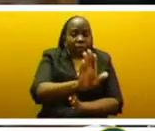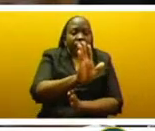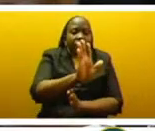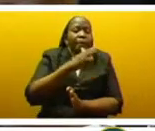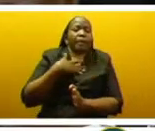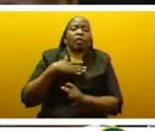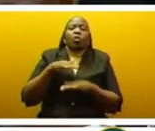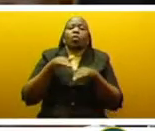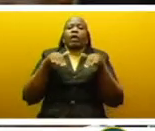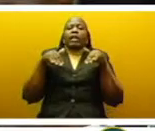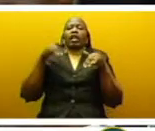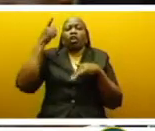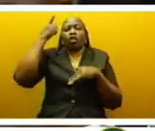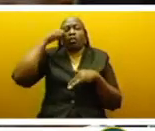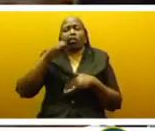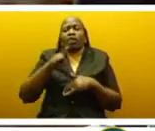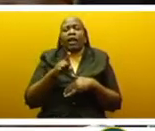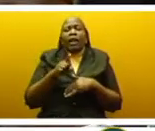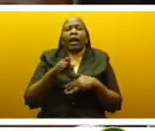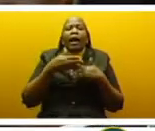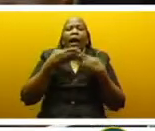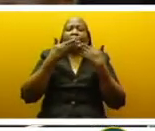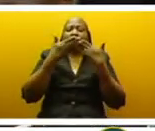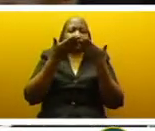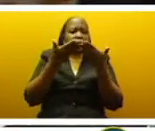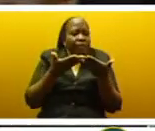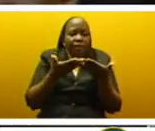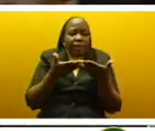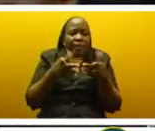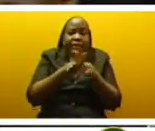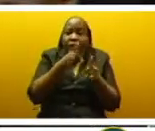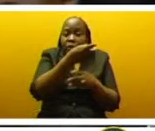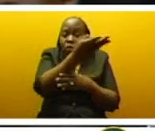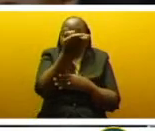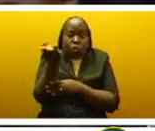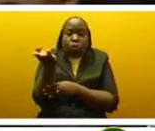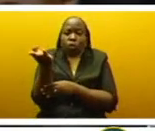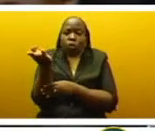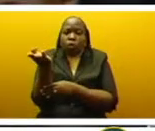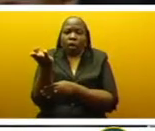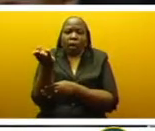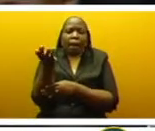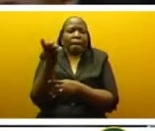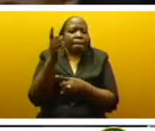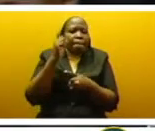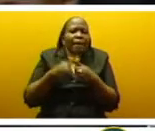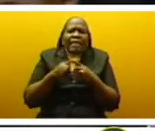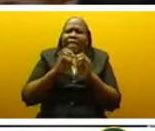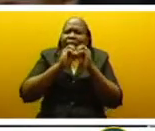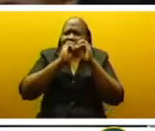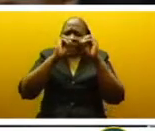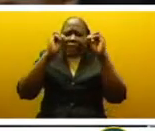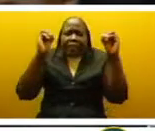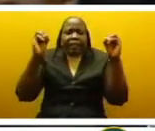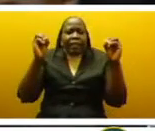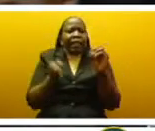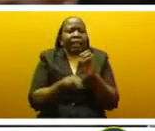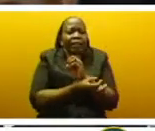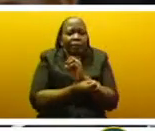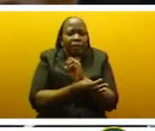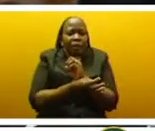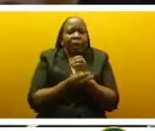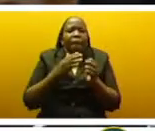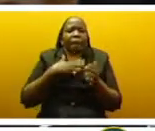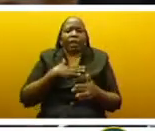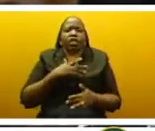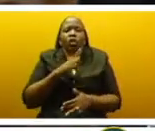that answer just as much as your lordship and lordships and ladyship was there was nothing given. Please go to 11A. That's